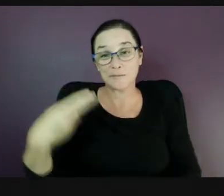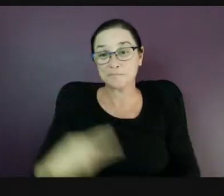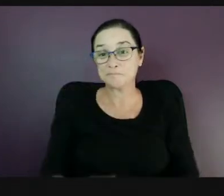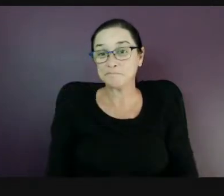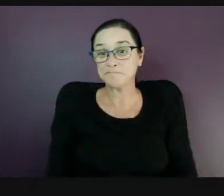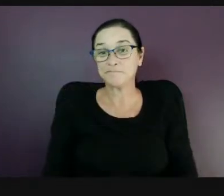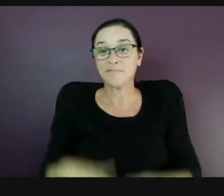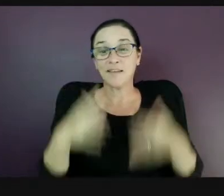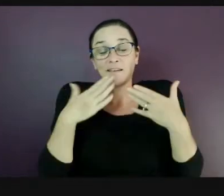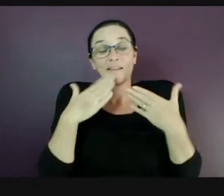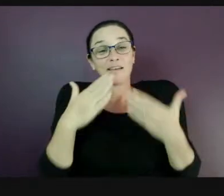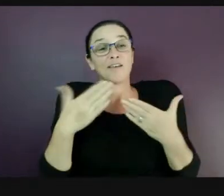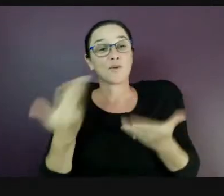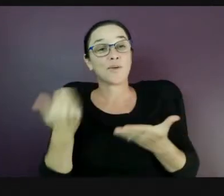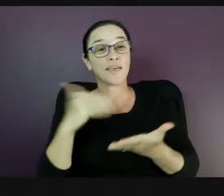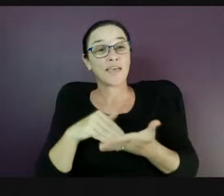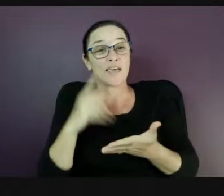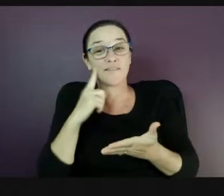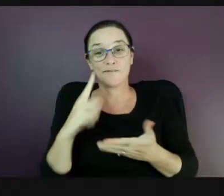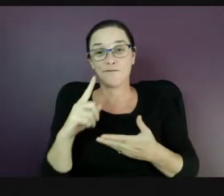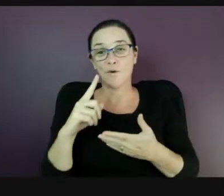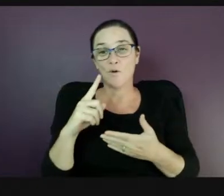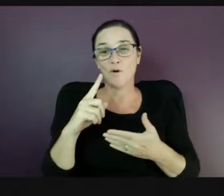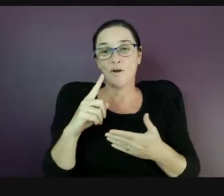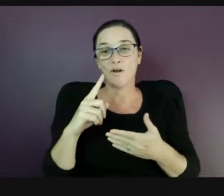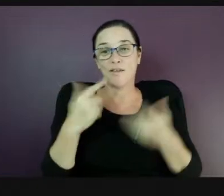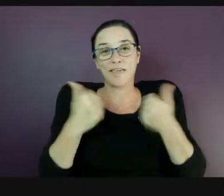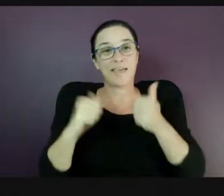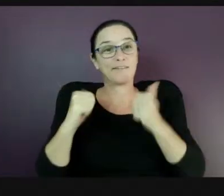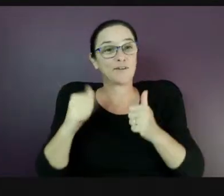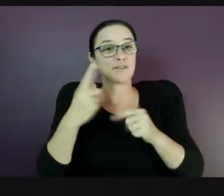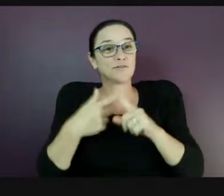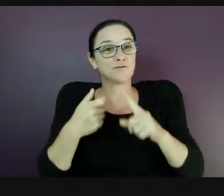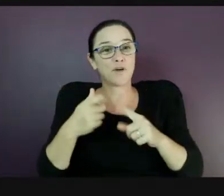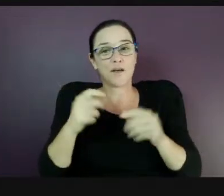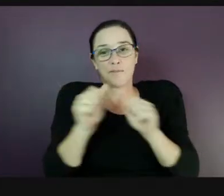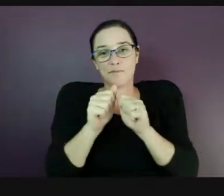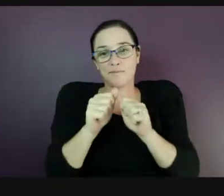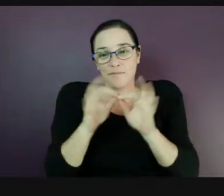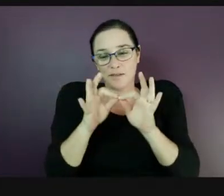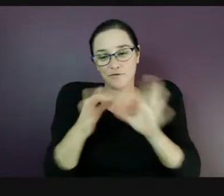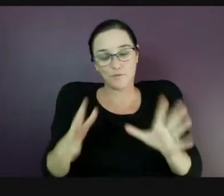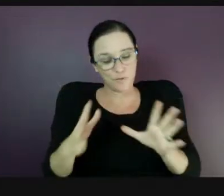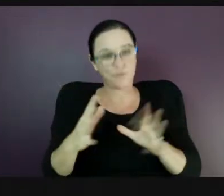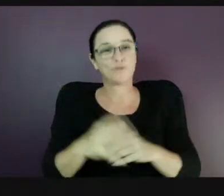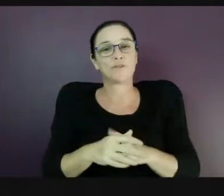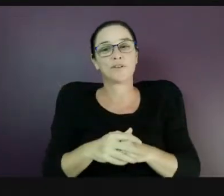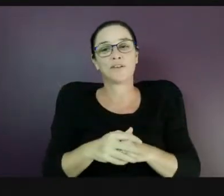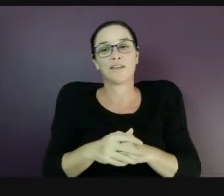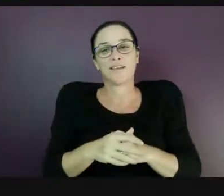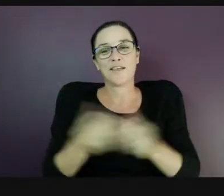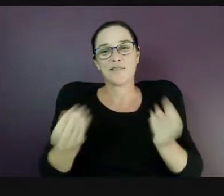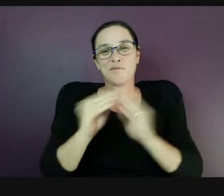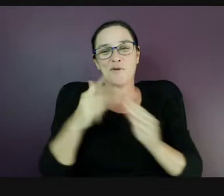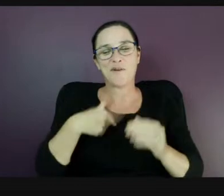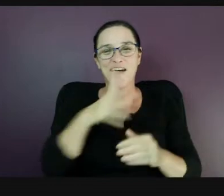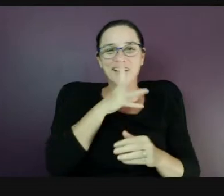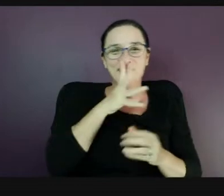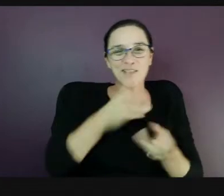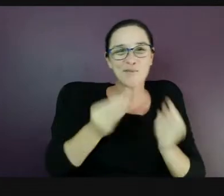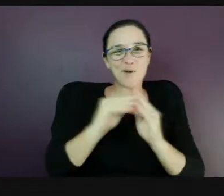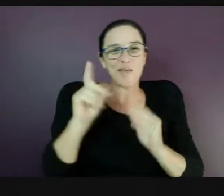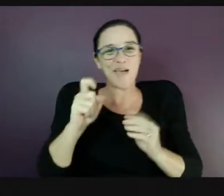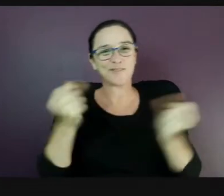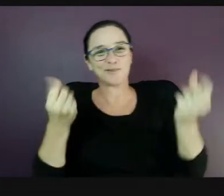Yes, thanks again for valiant efforts of our ASL interpreters. The longer I talk, the more they have to sign.